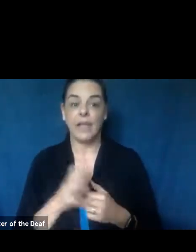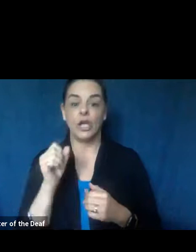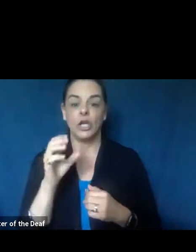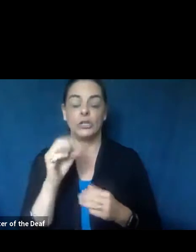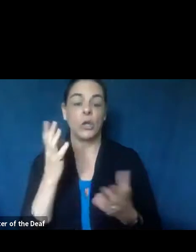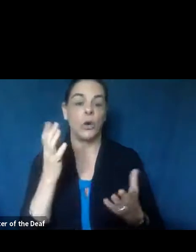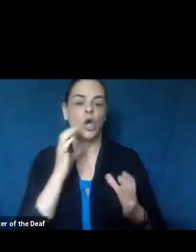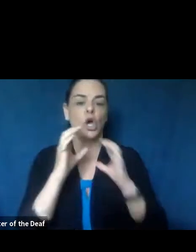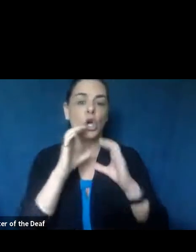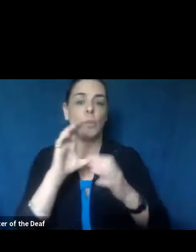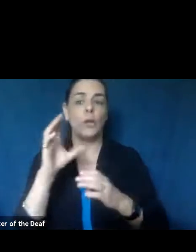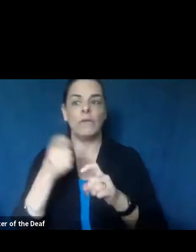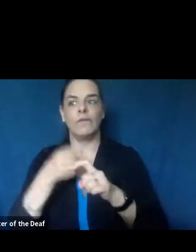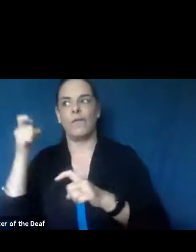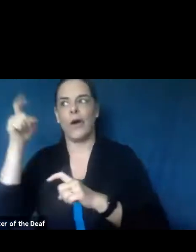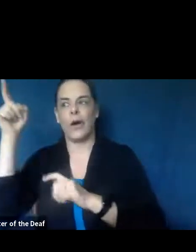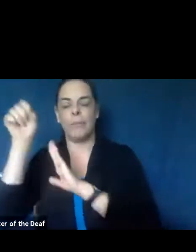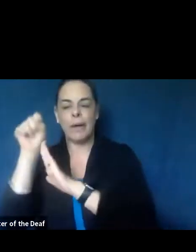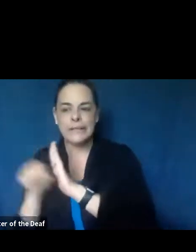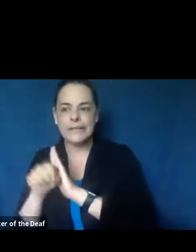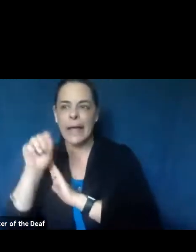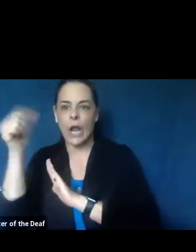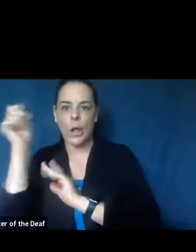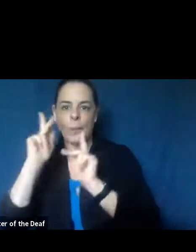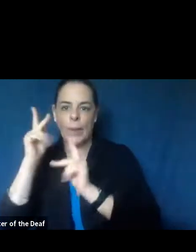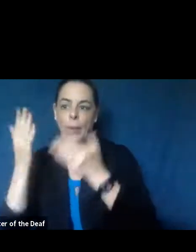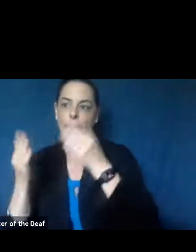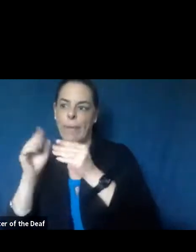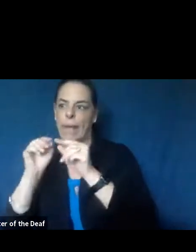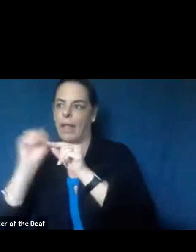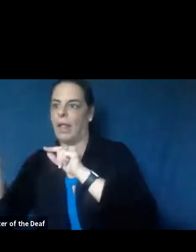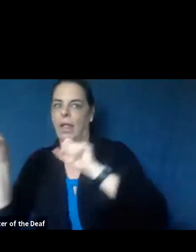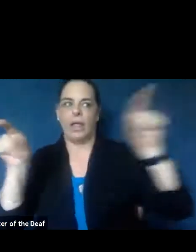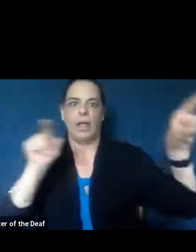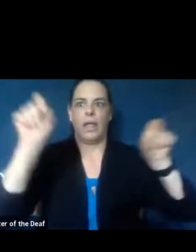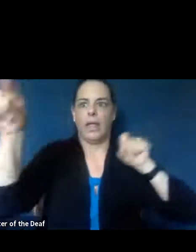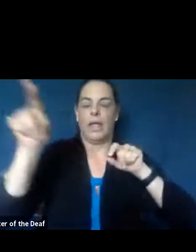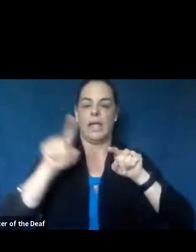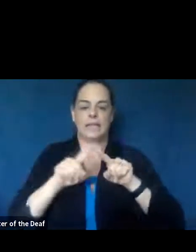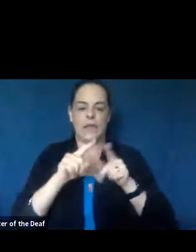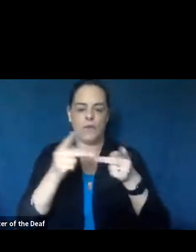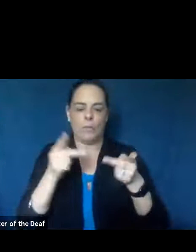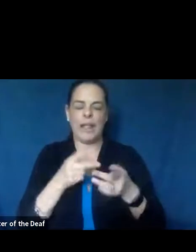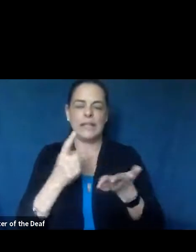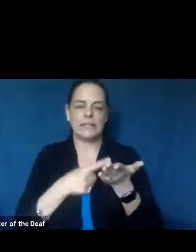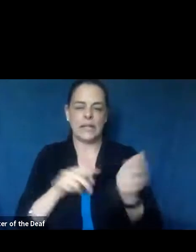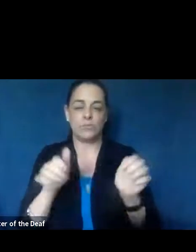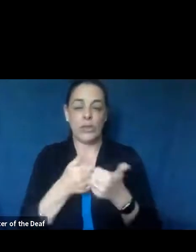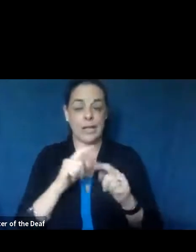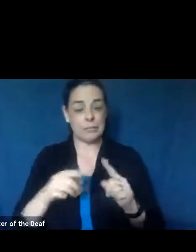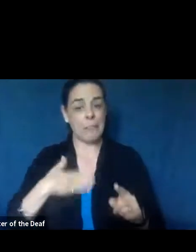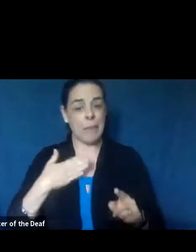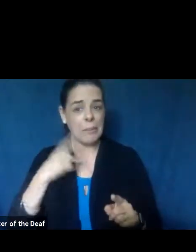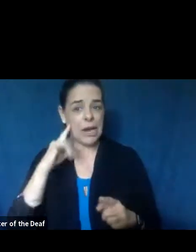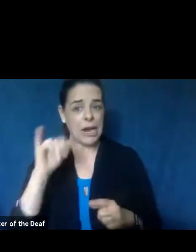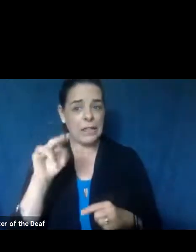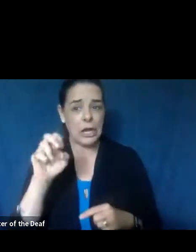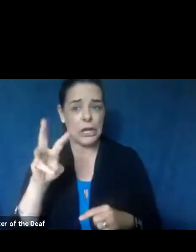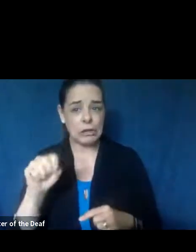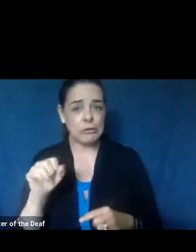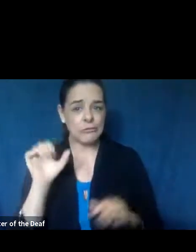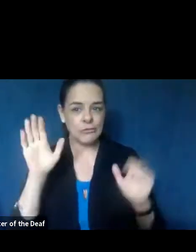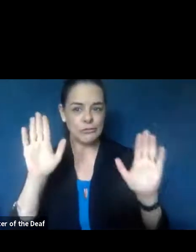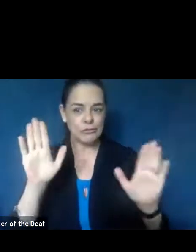communication chains from state and other folks. It might go to different places, and it can be challenging sometimes. So, but I'm happy to hear that. That's great.